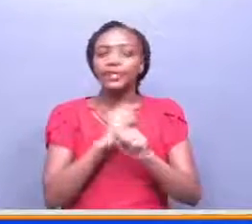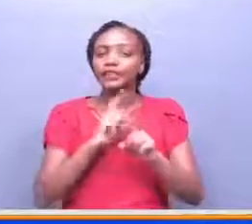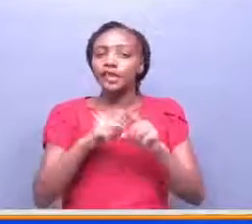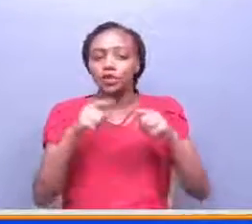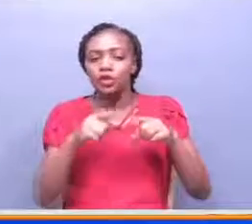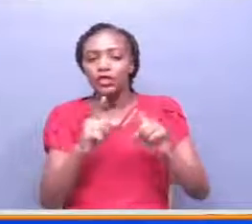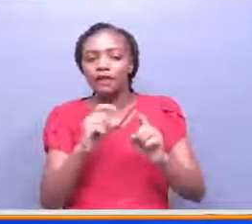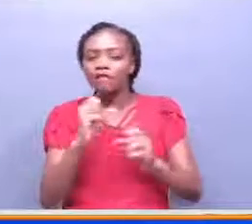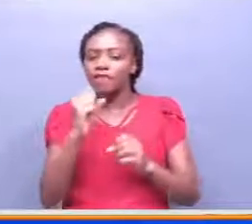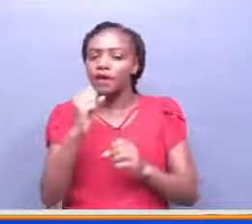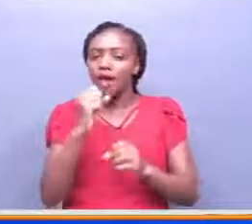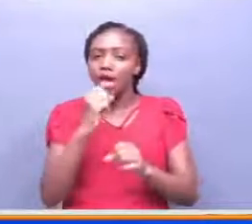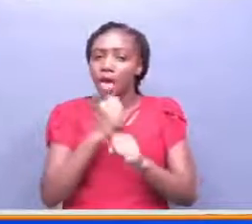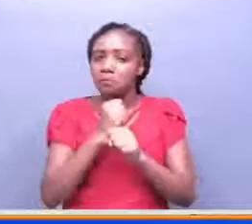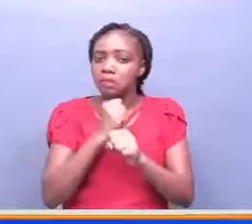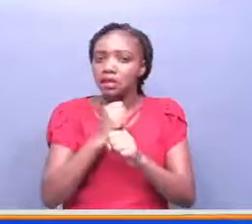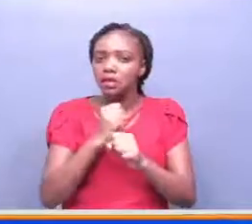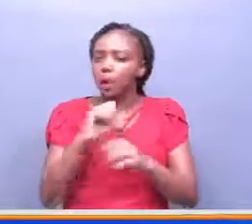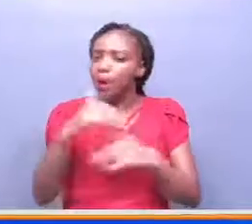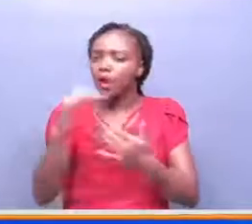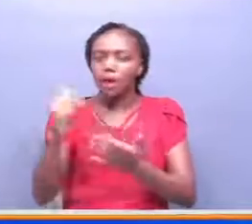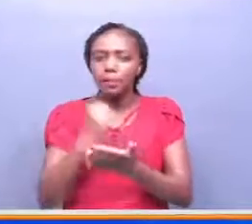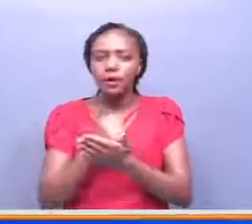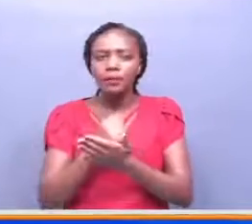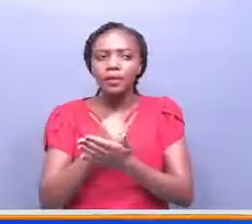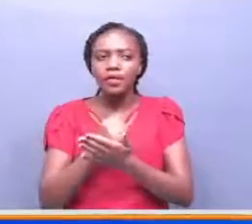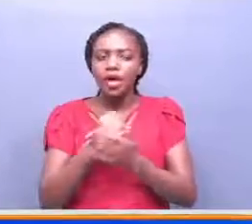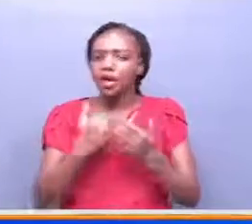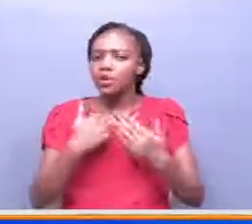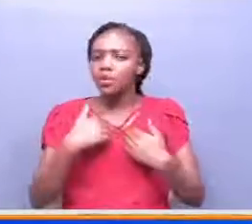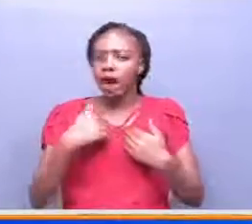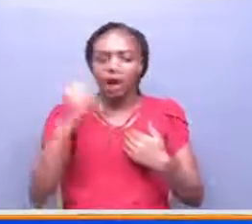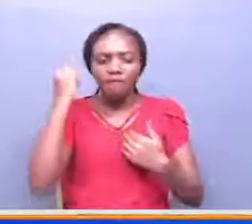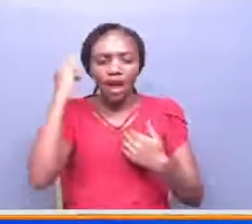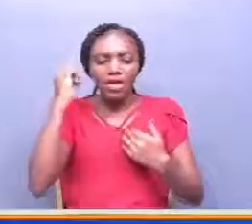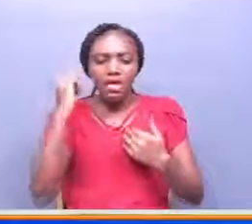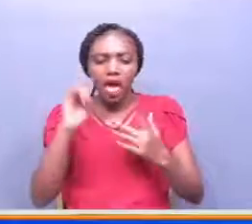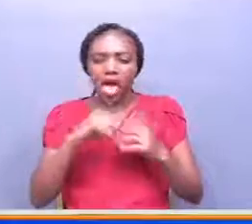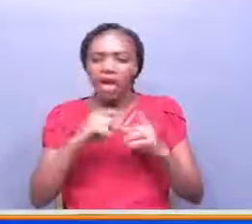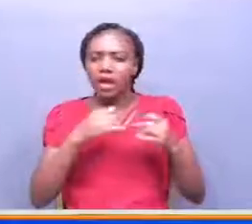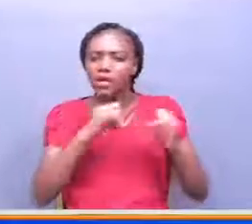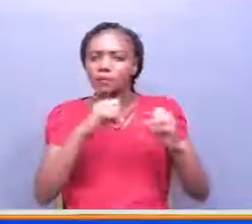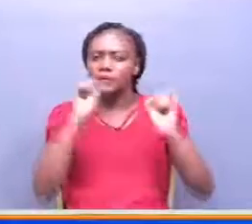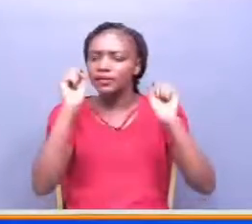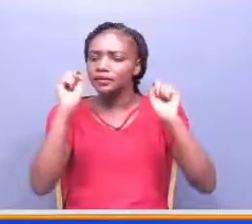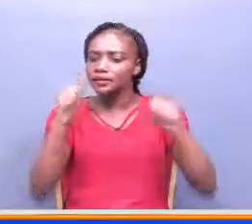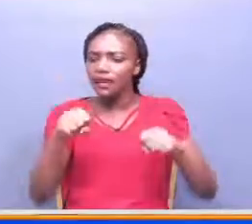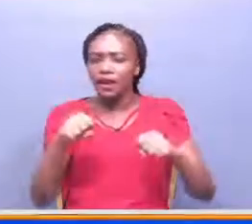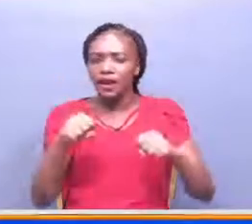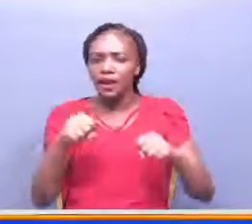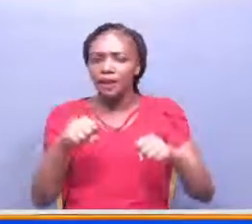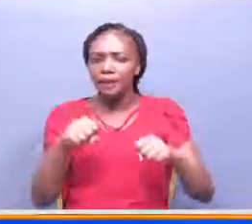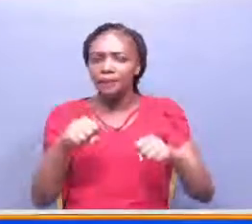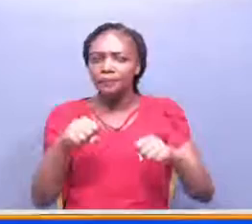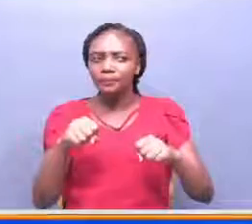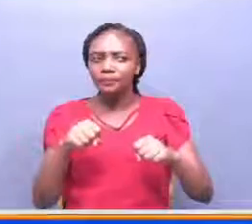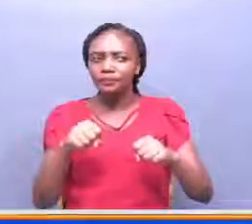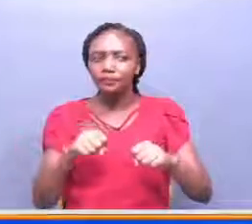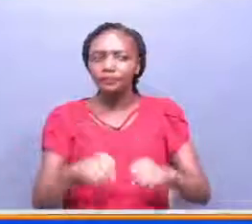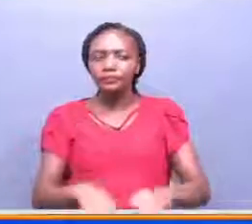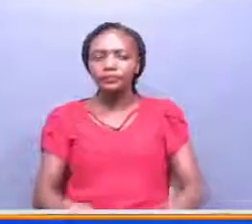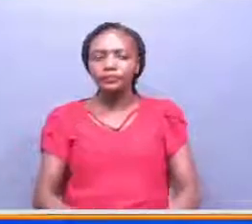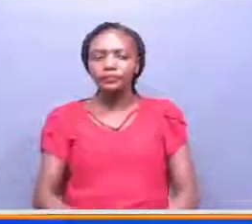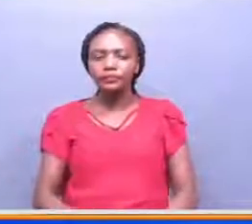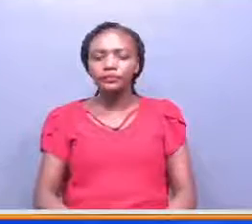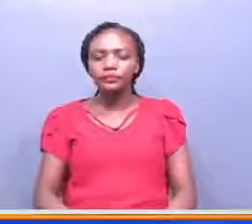vitu zako we mwenyewe. Unacheki. Unaweza kuja na ideas na uzi implement tu haraka without even going through other people.